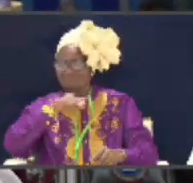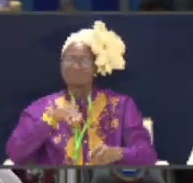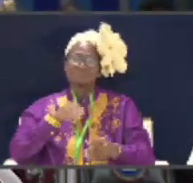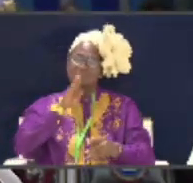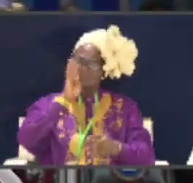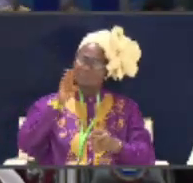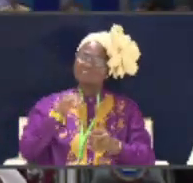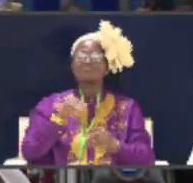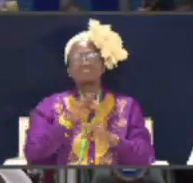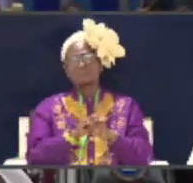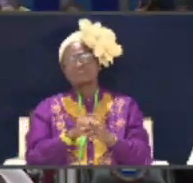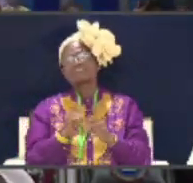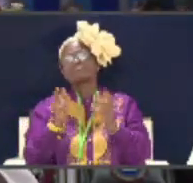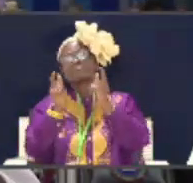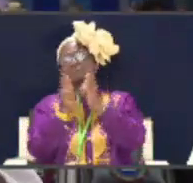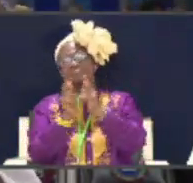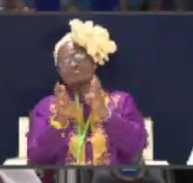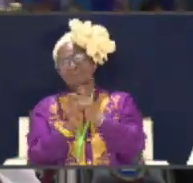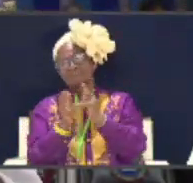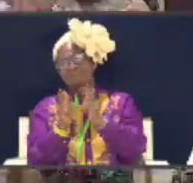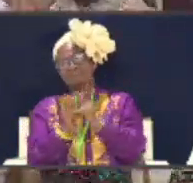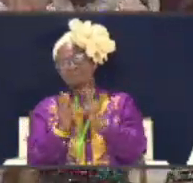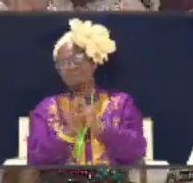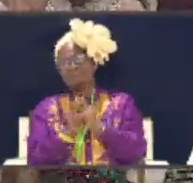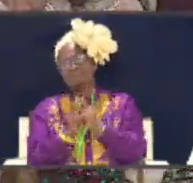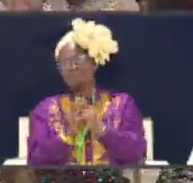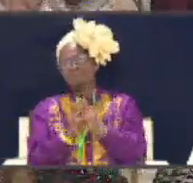life will be removed this morning.